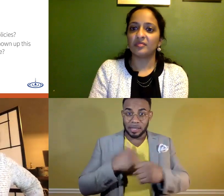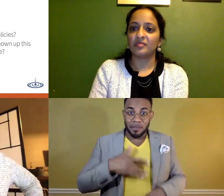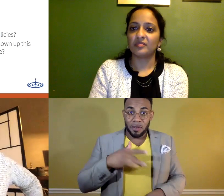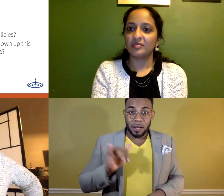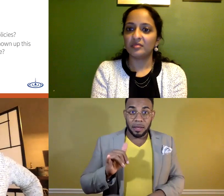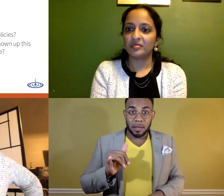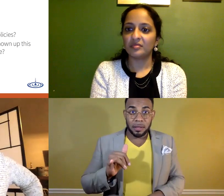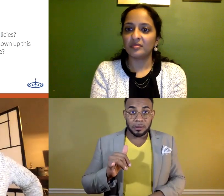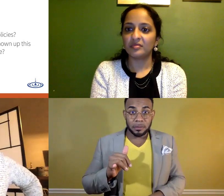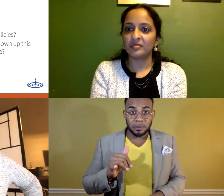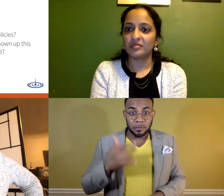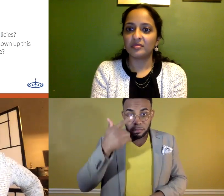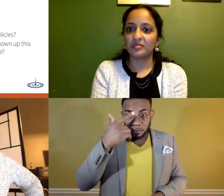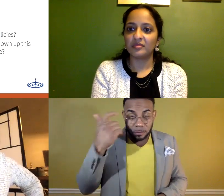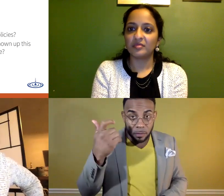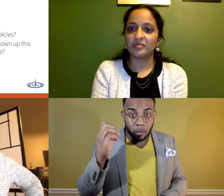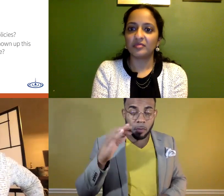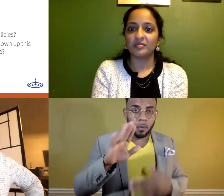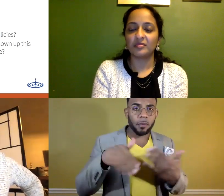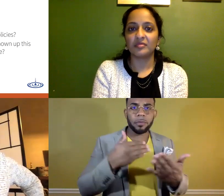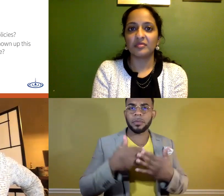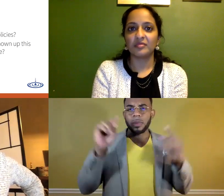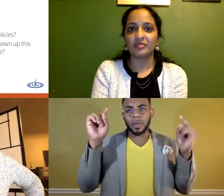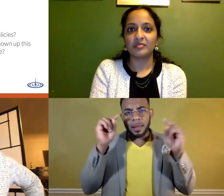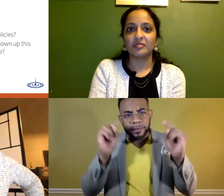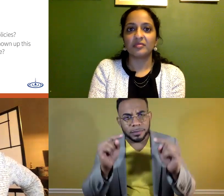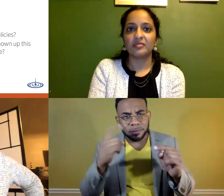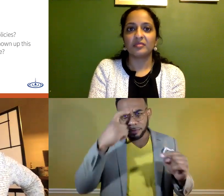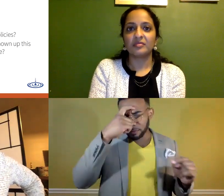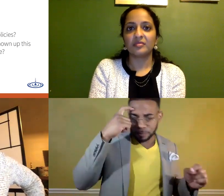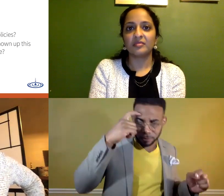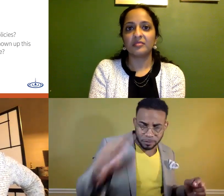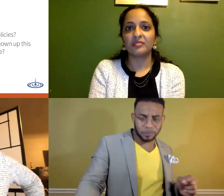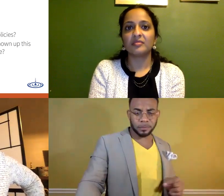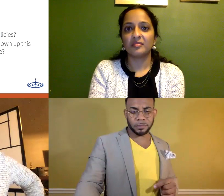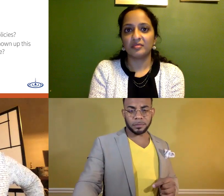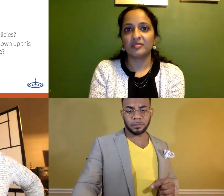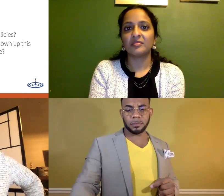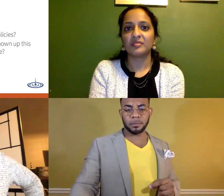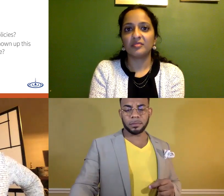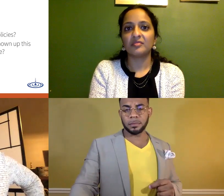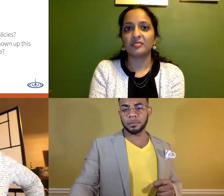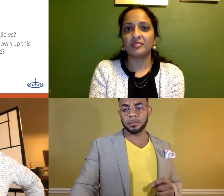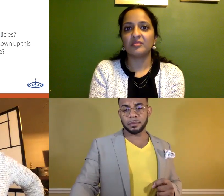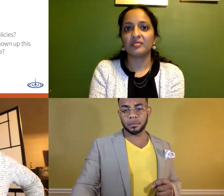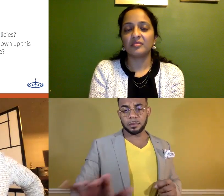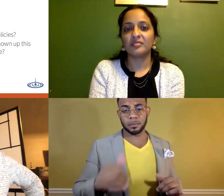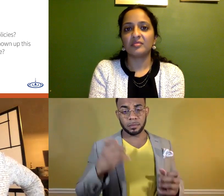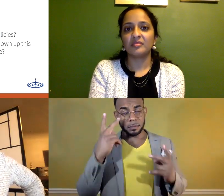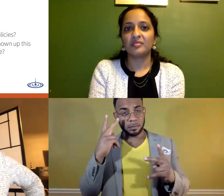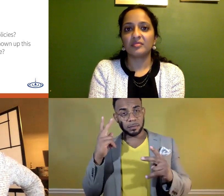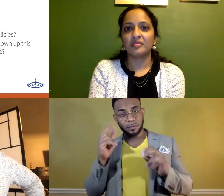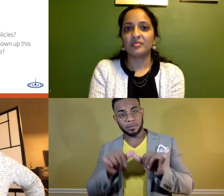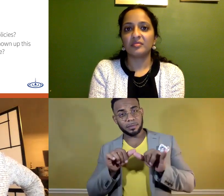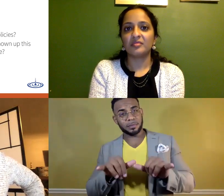like, because of all the pain and trauma that we have seen